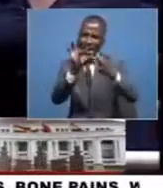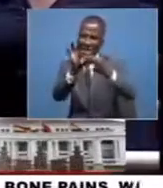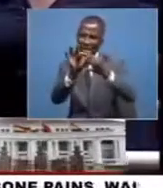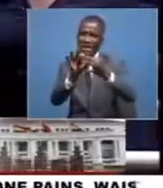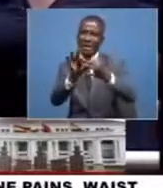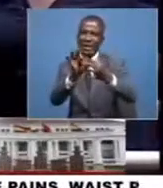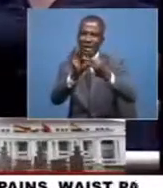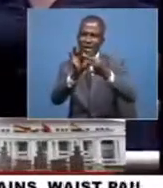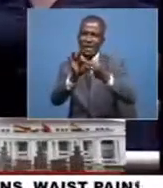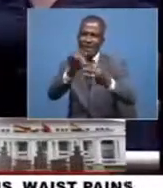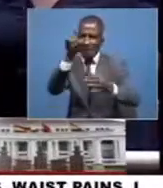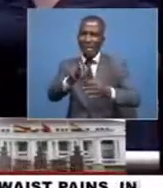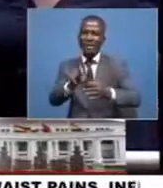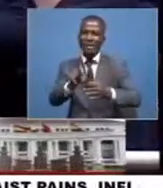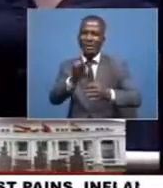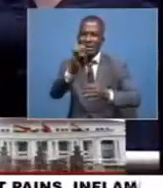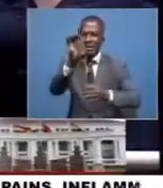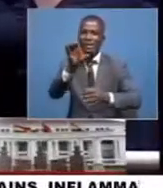answer.